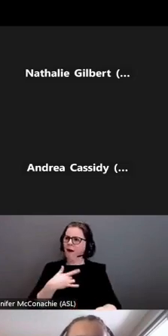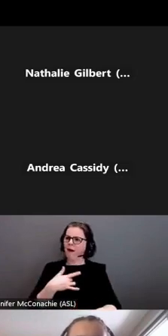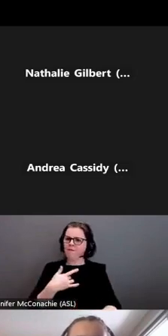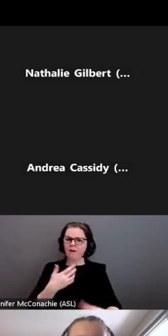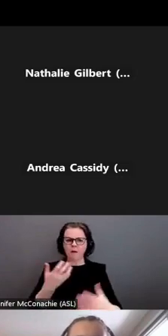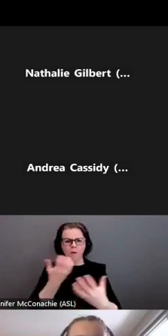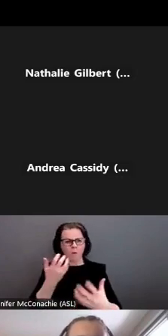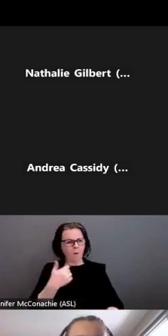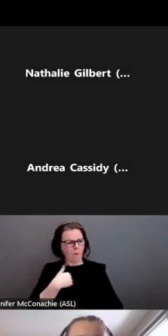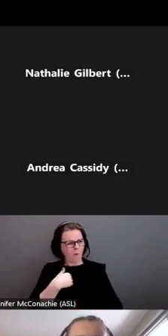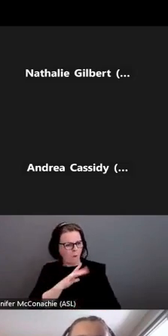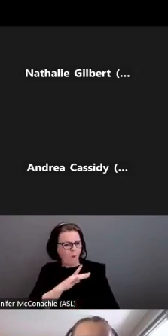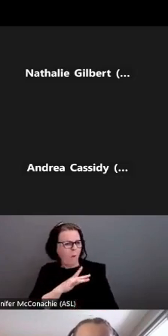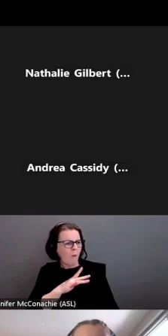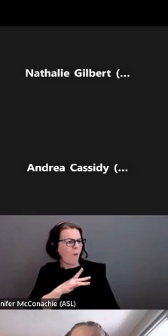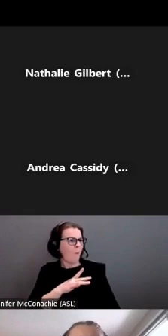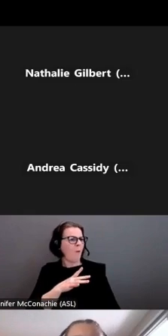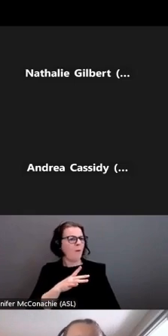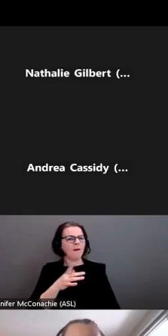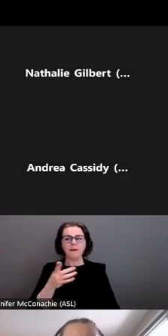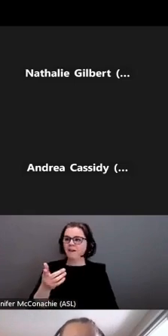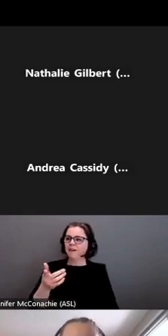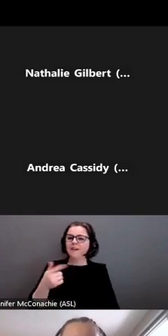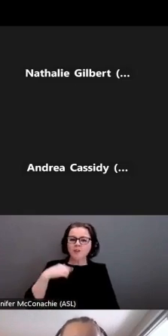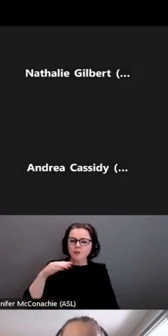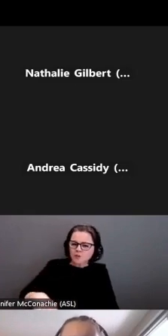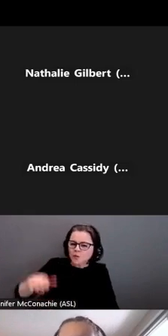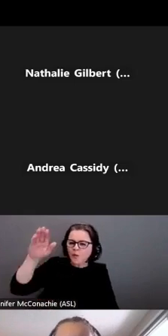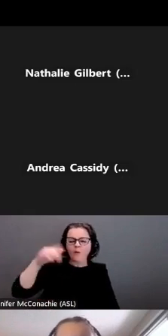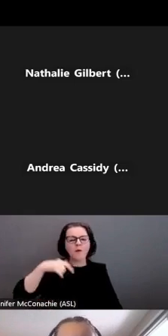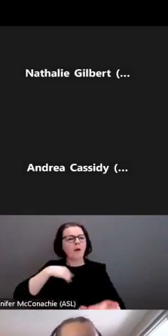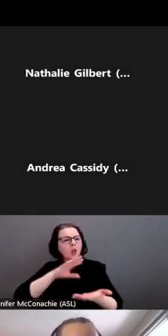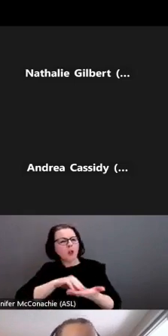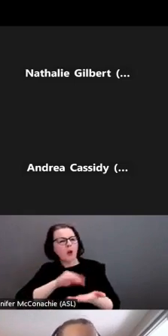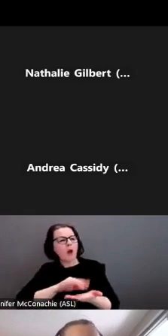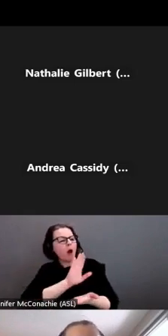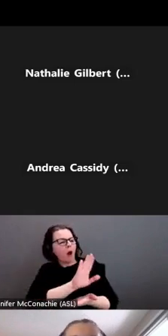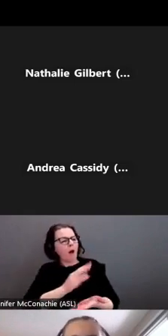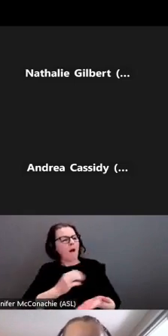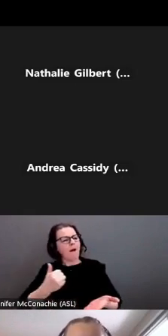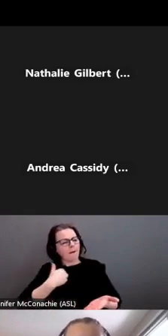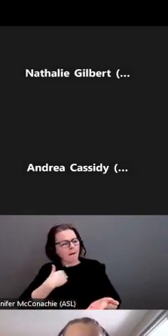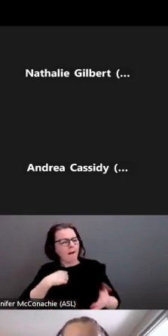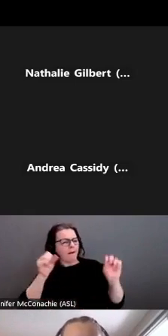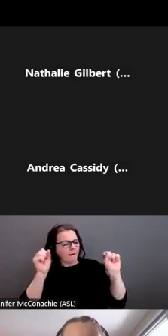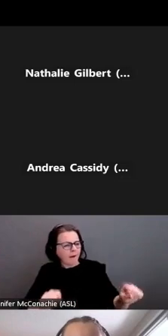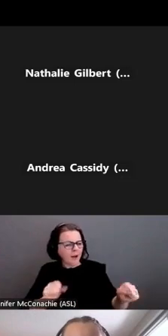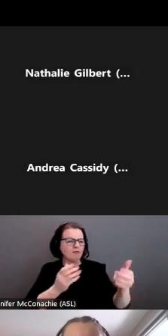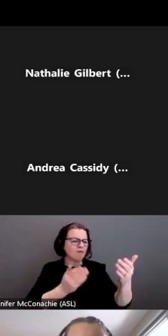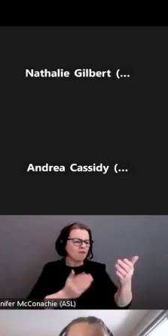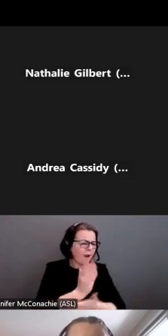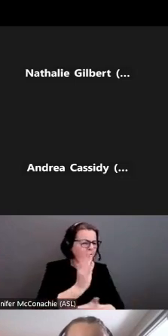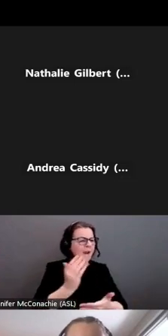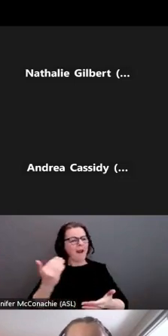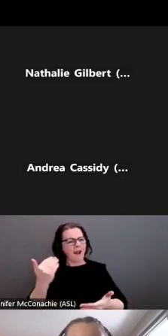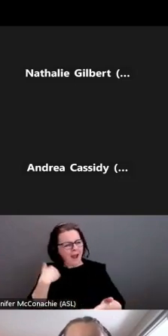on in Canada, you learn about different issues within Canada that I feel so strongly about and passionate about, but you can't really do